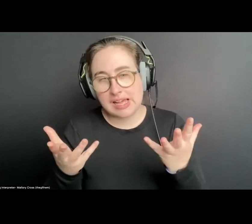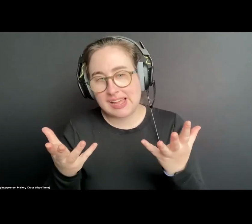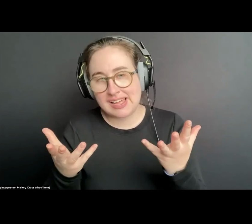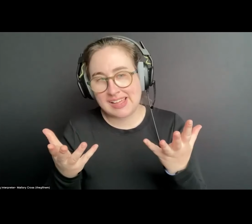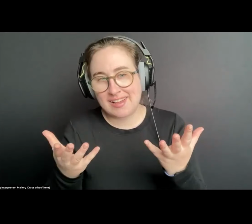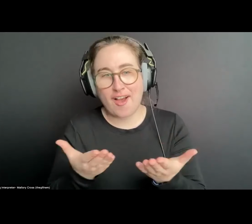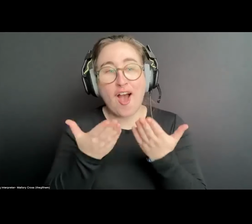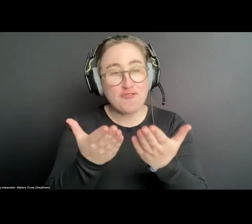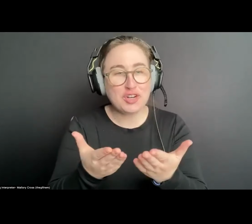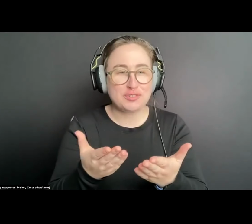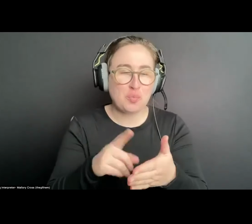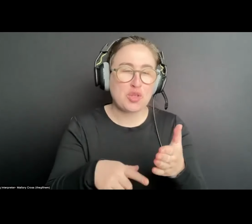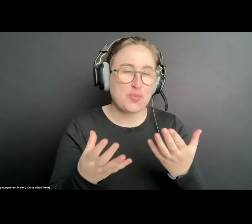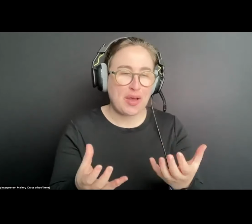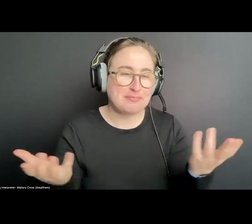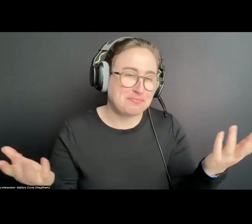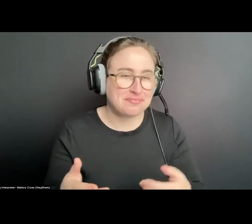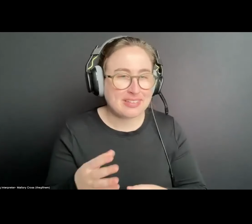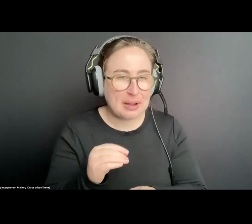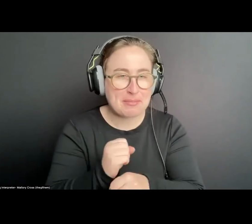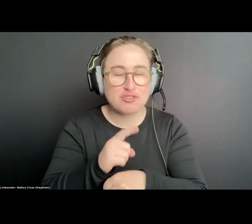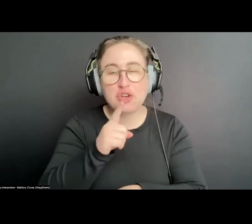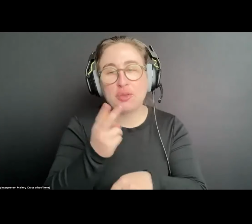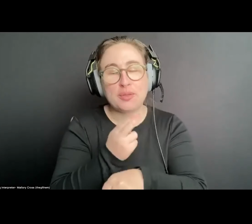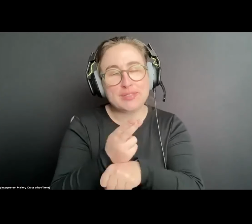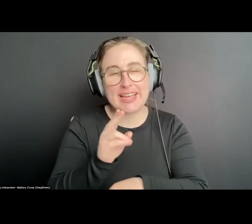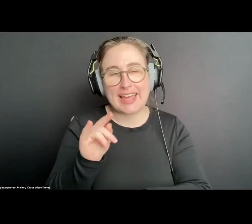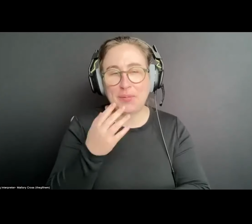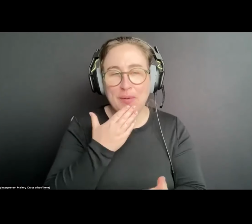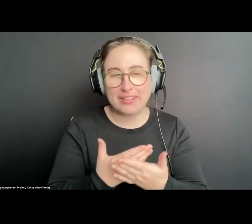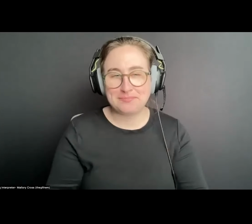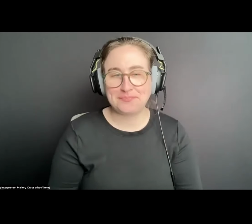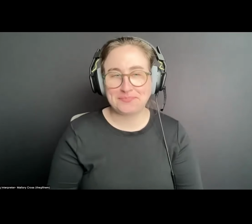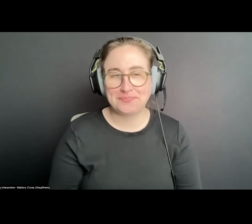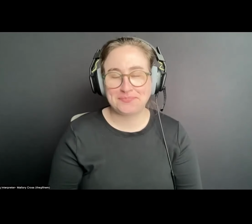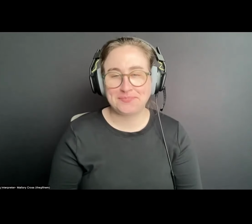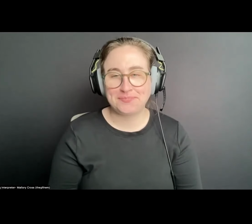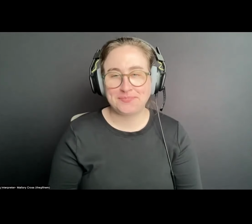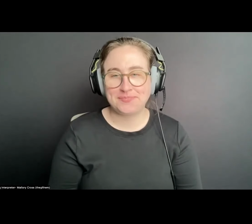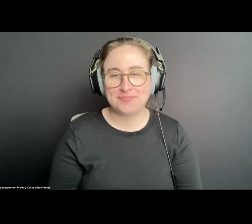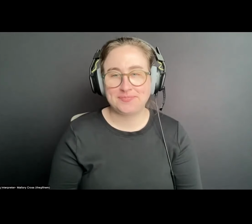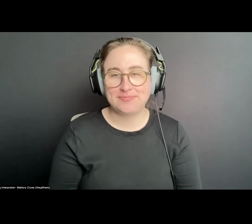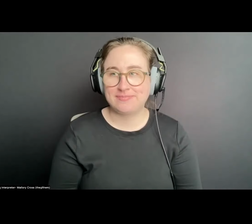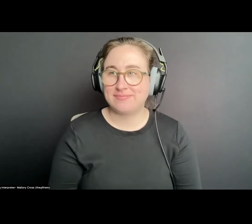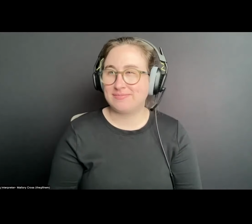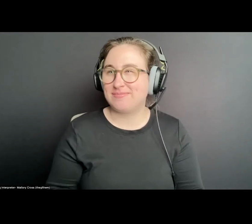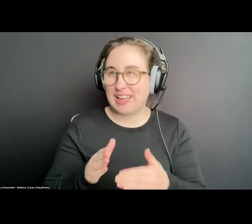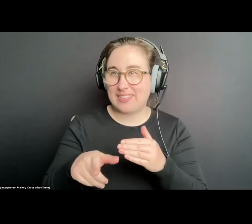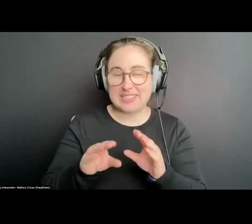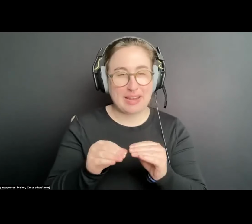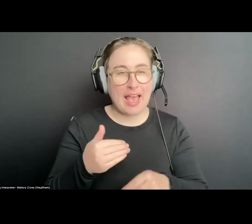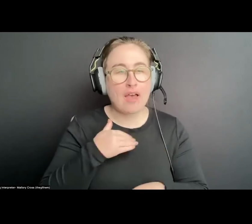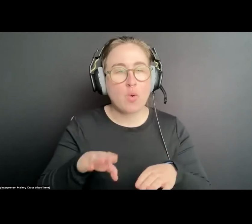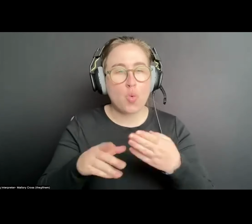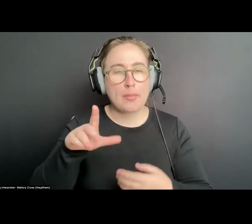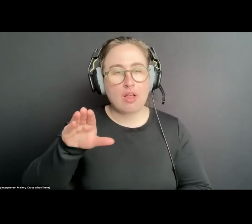offer up what you want to do and make sure that you're using that well. And then at the end of this meeting, we have an open